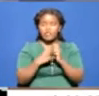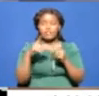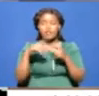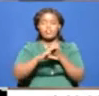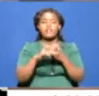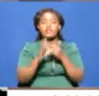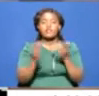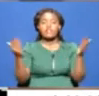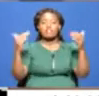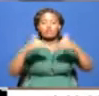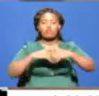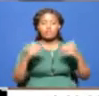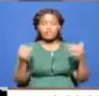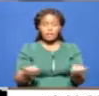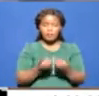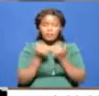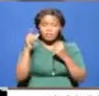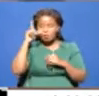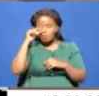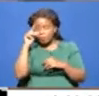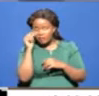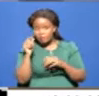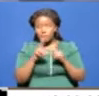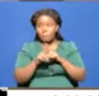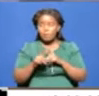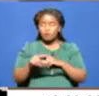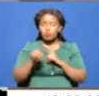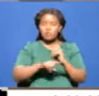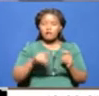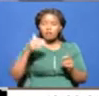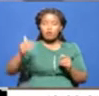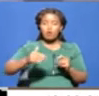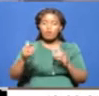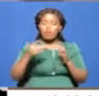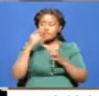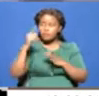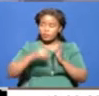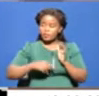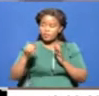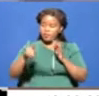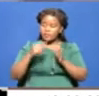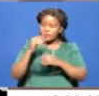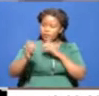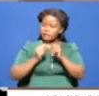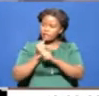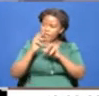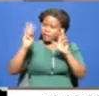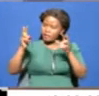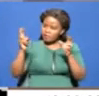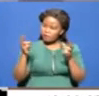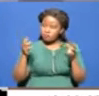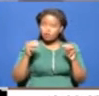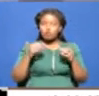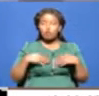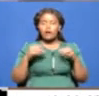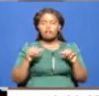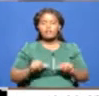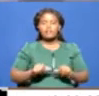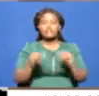in Mombasa. And of course, as we have been saying, the theme for this year is accelerating sustainable economic